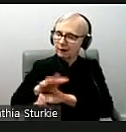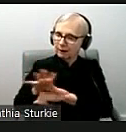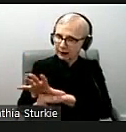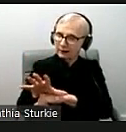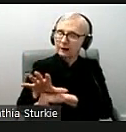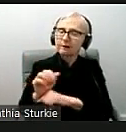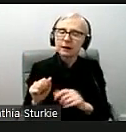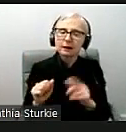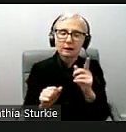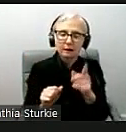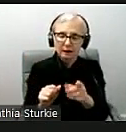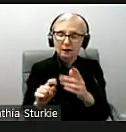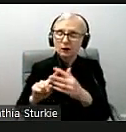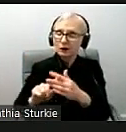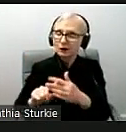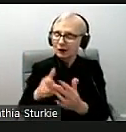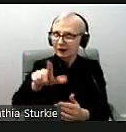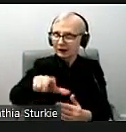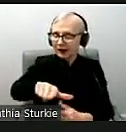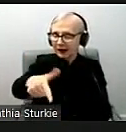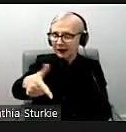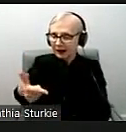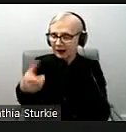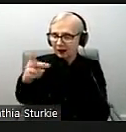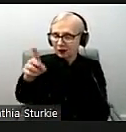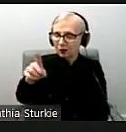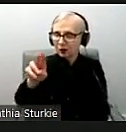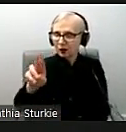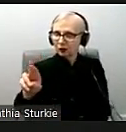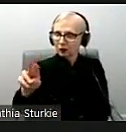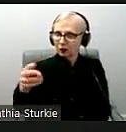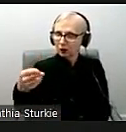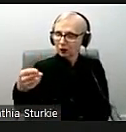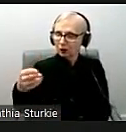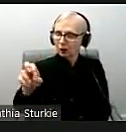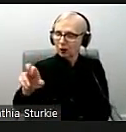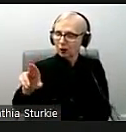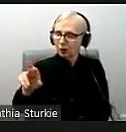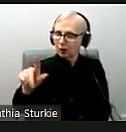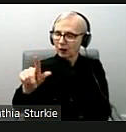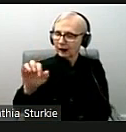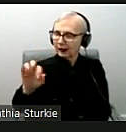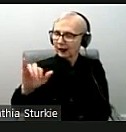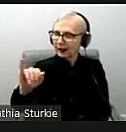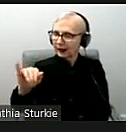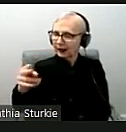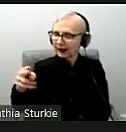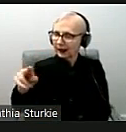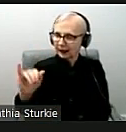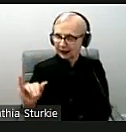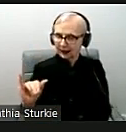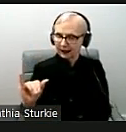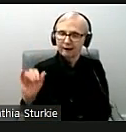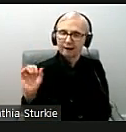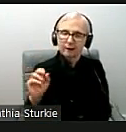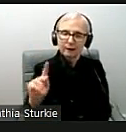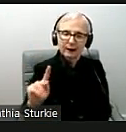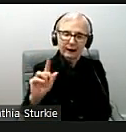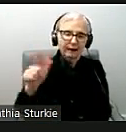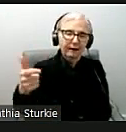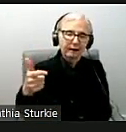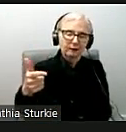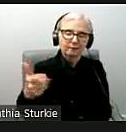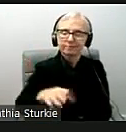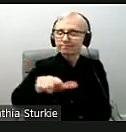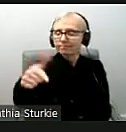start with that. I will turn it over to Dr. Herlihy to give her update, and then I'll be back a little bit later on. So